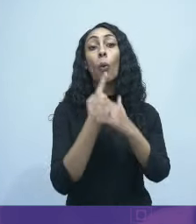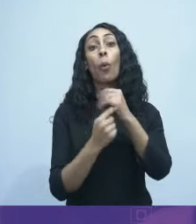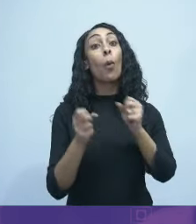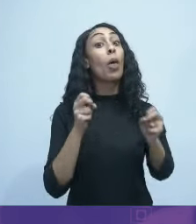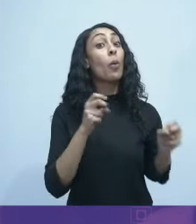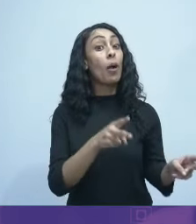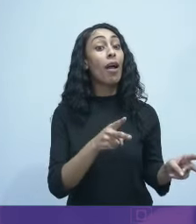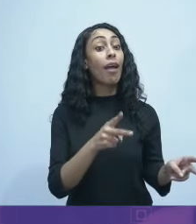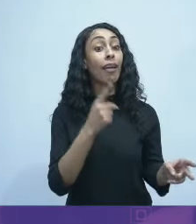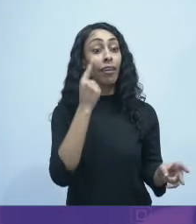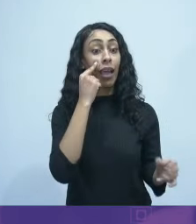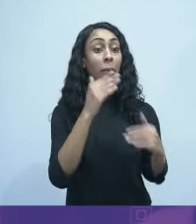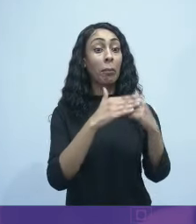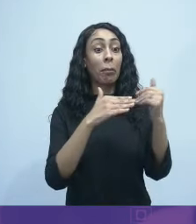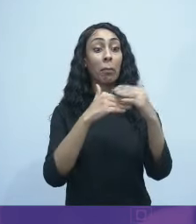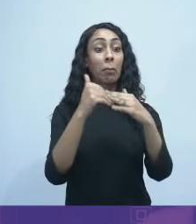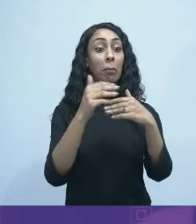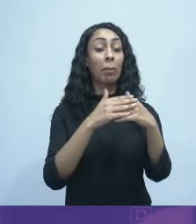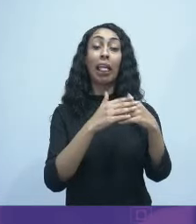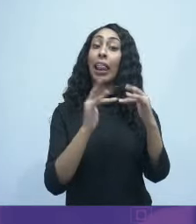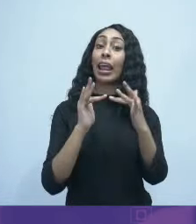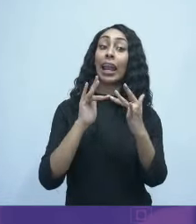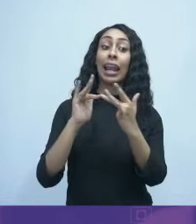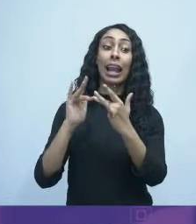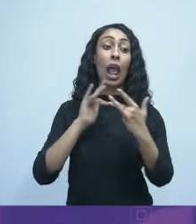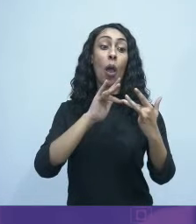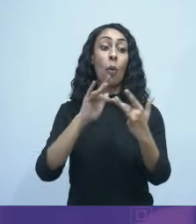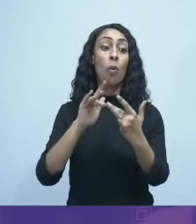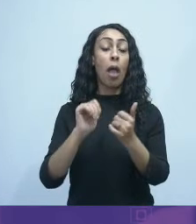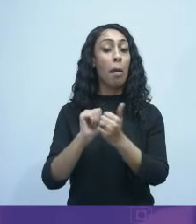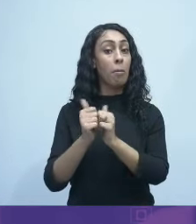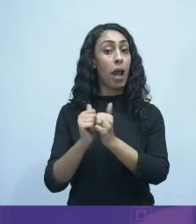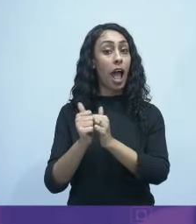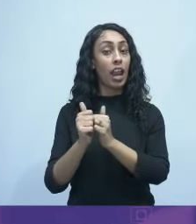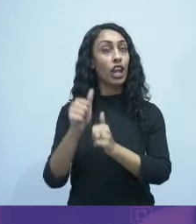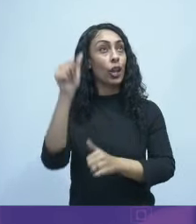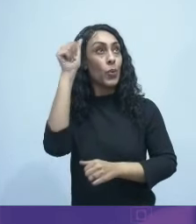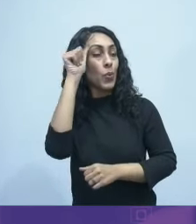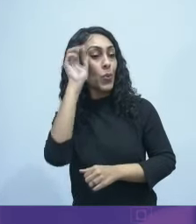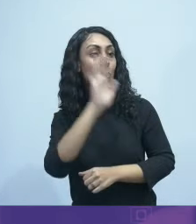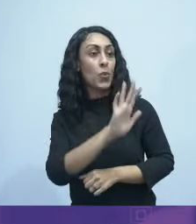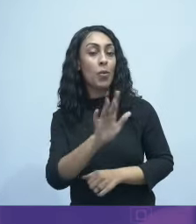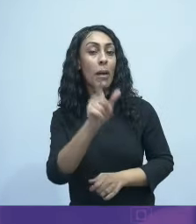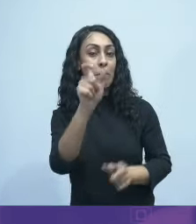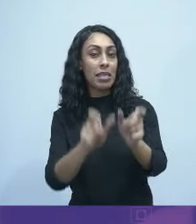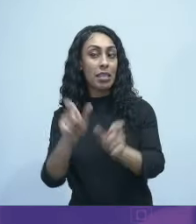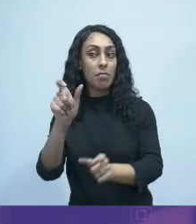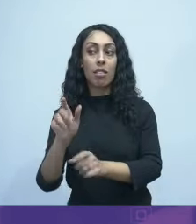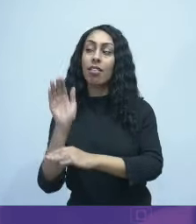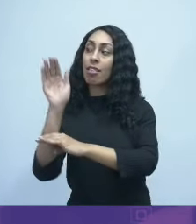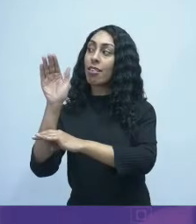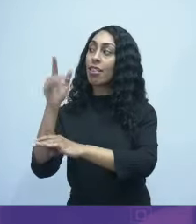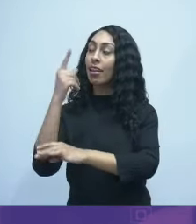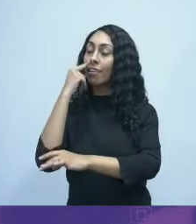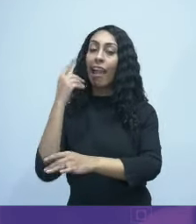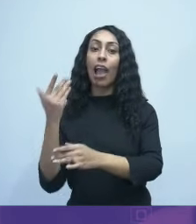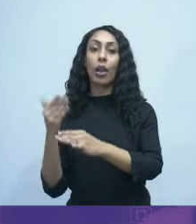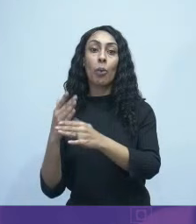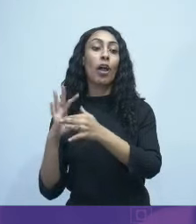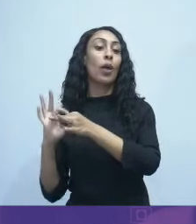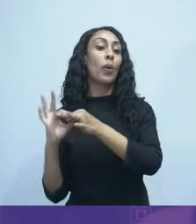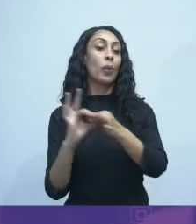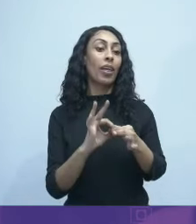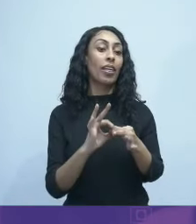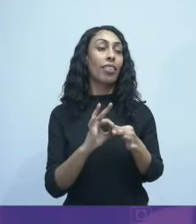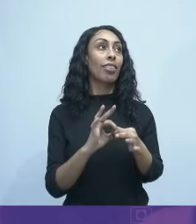Andrew, is really to build networks, to build partnerships, to know people out there with whom you can work when you